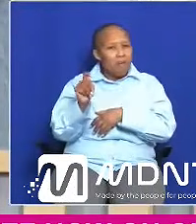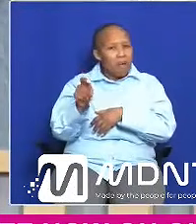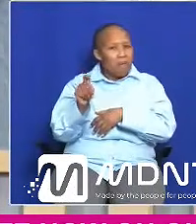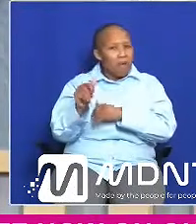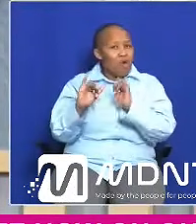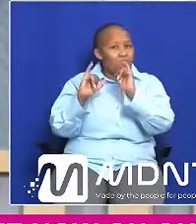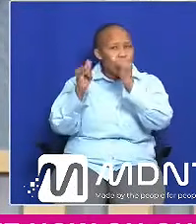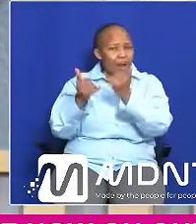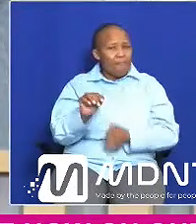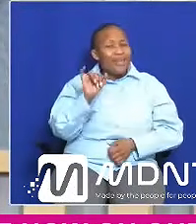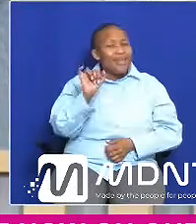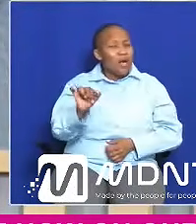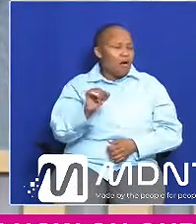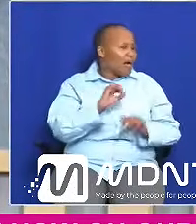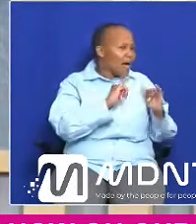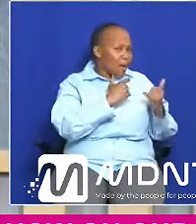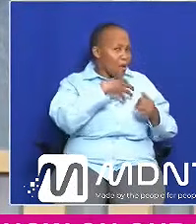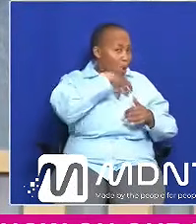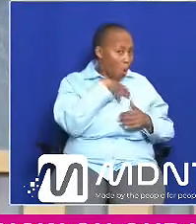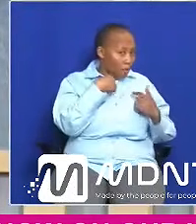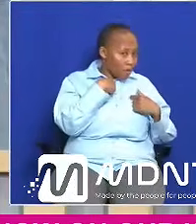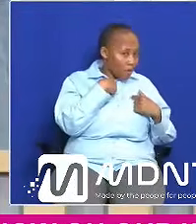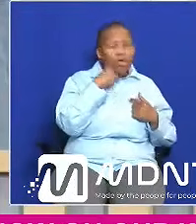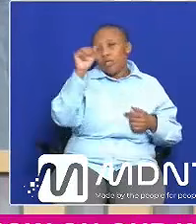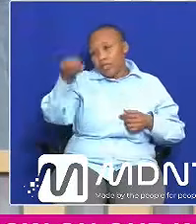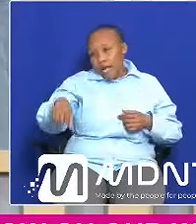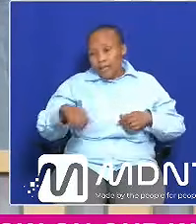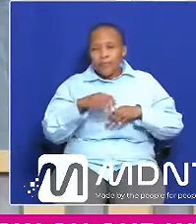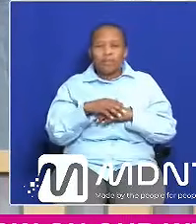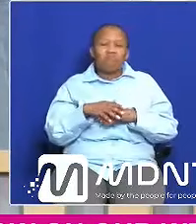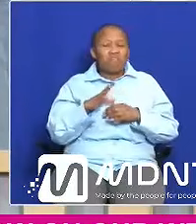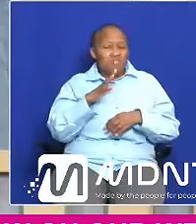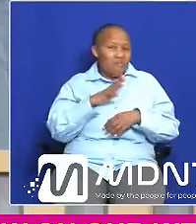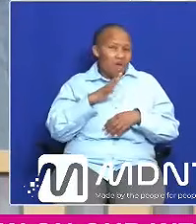you are associated with? It's fine. It will assist me to remember, but I don't know this account.